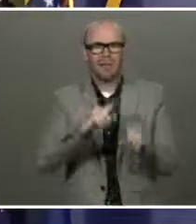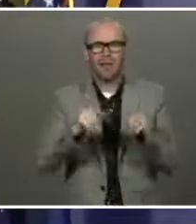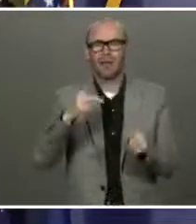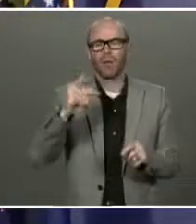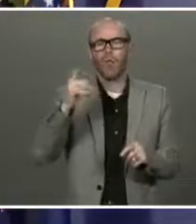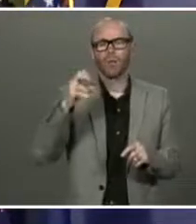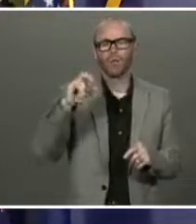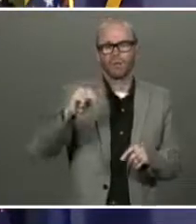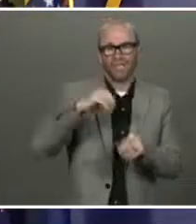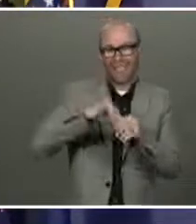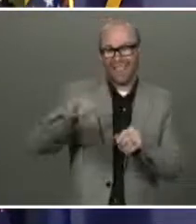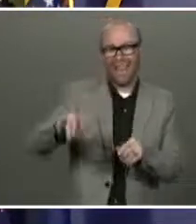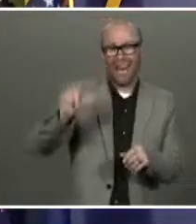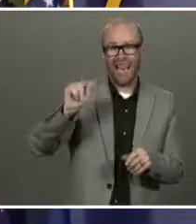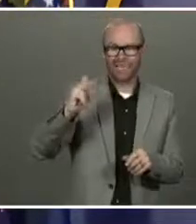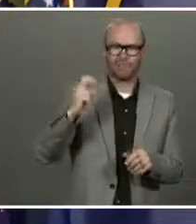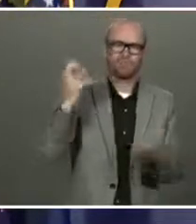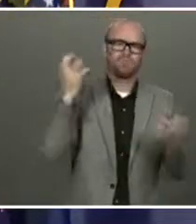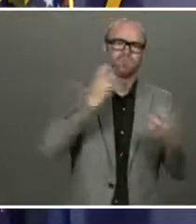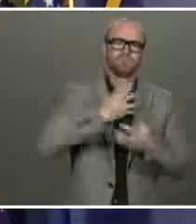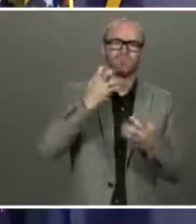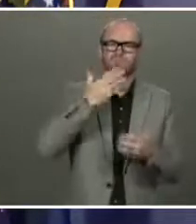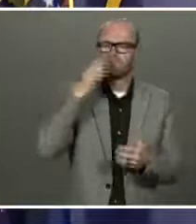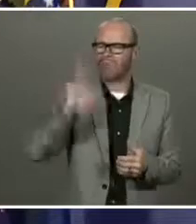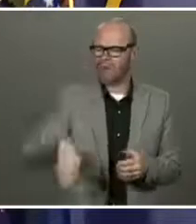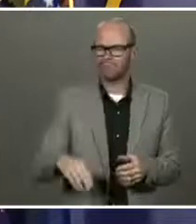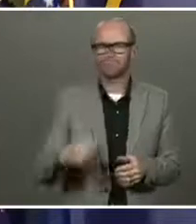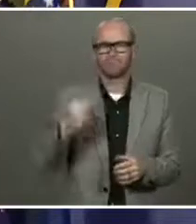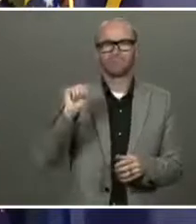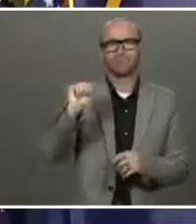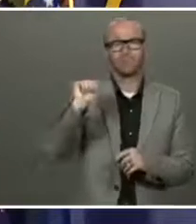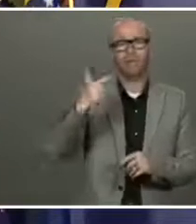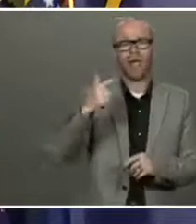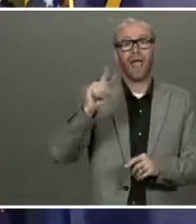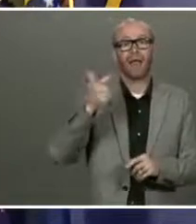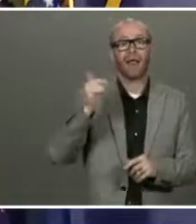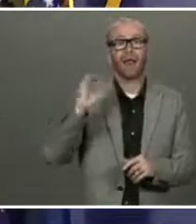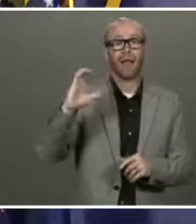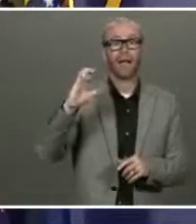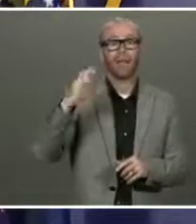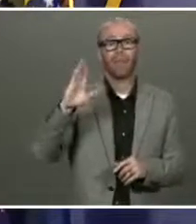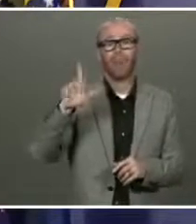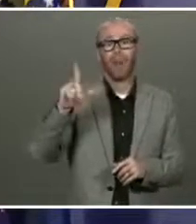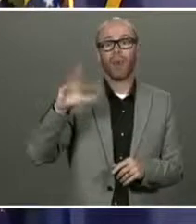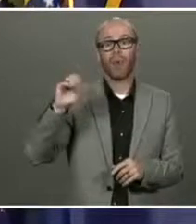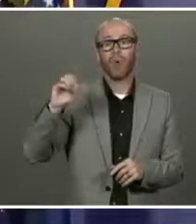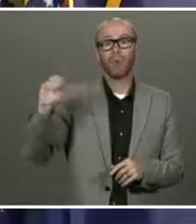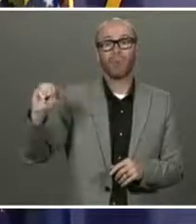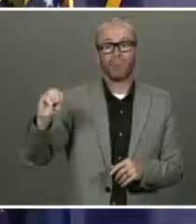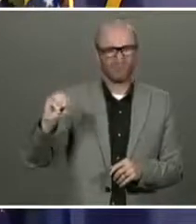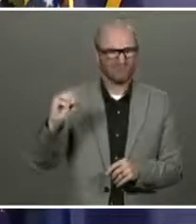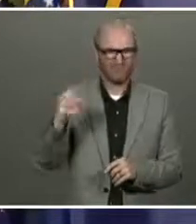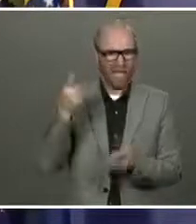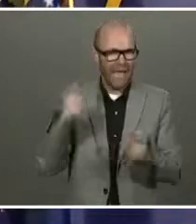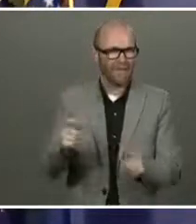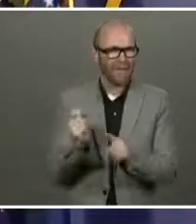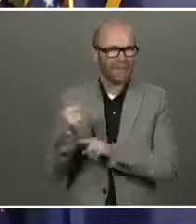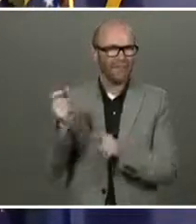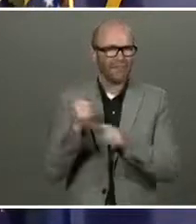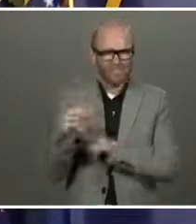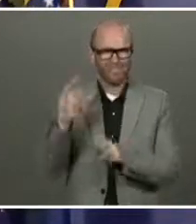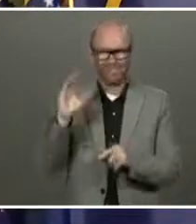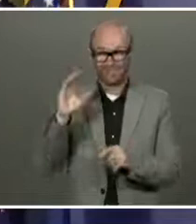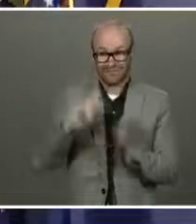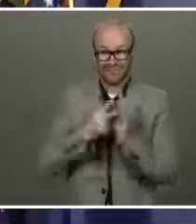levels in that lake, the algal blooms that happen routinely every year, here. In fact, we're having one right now that make it